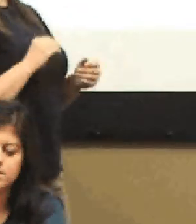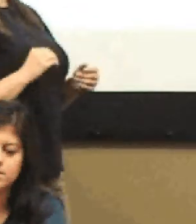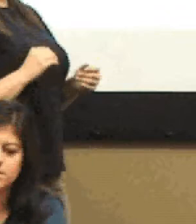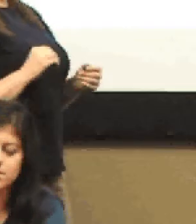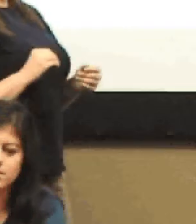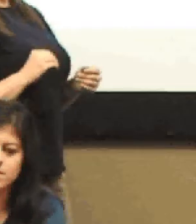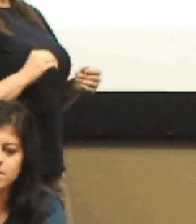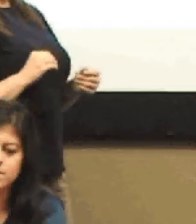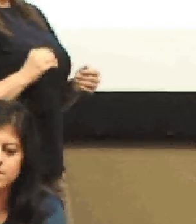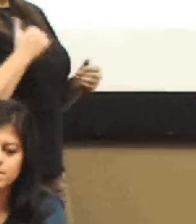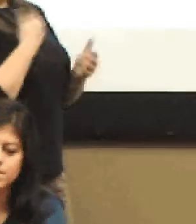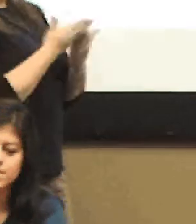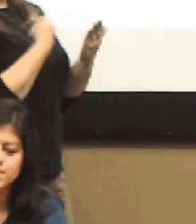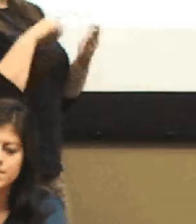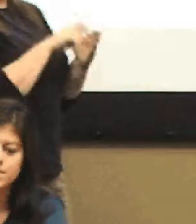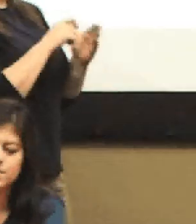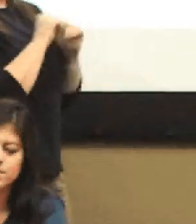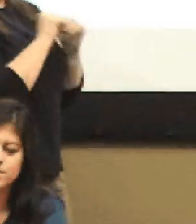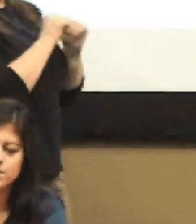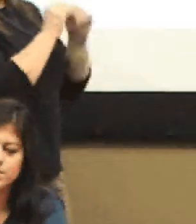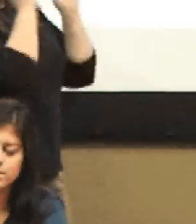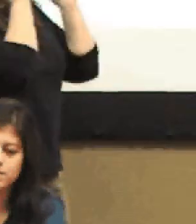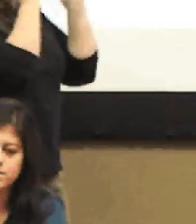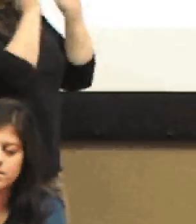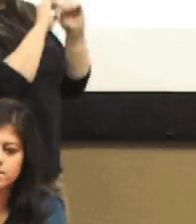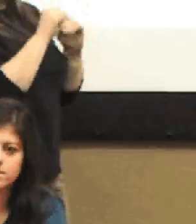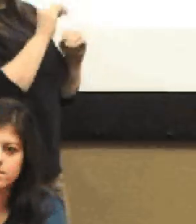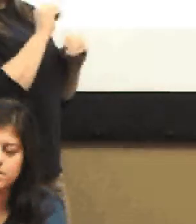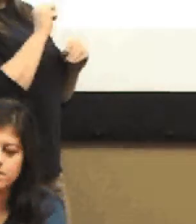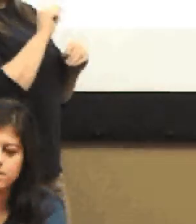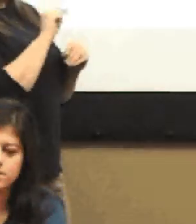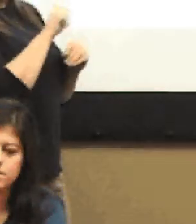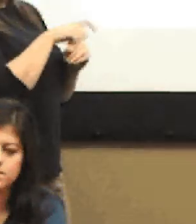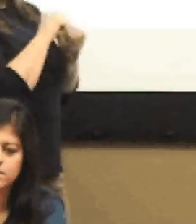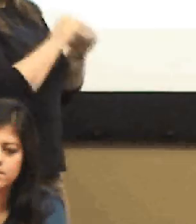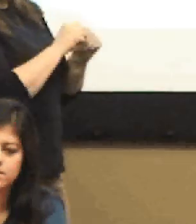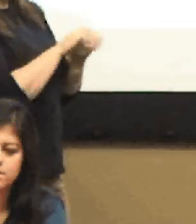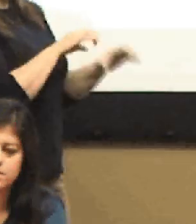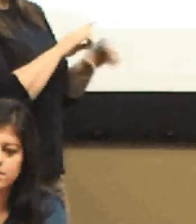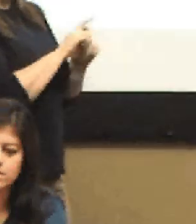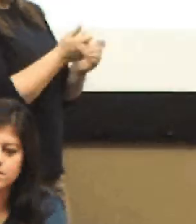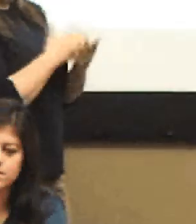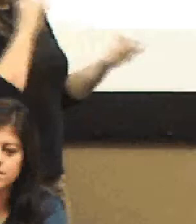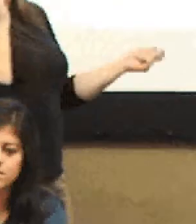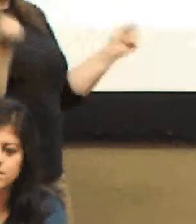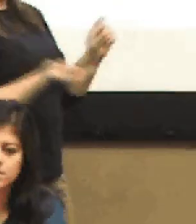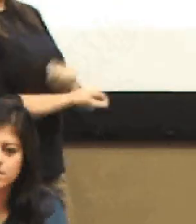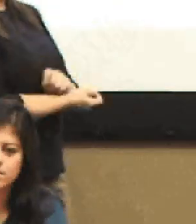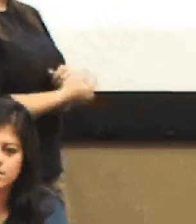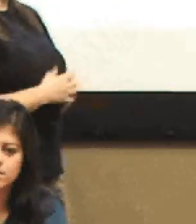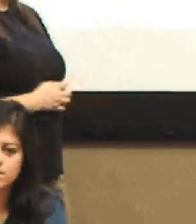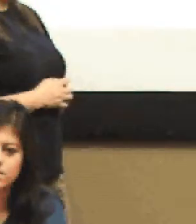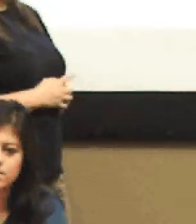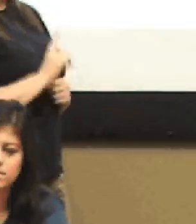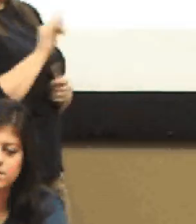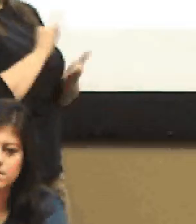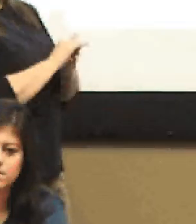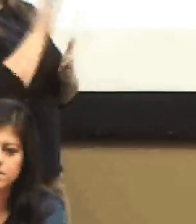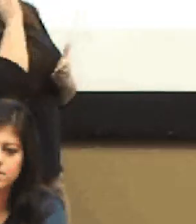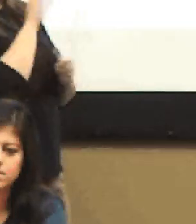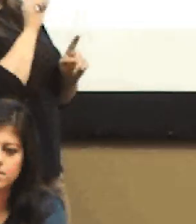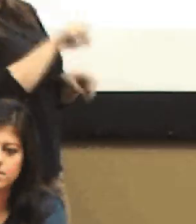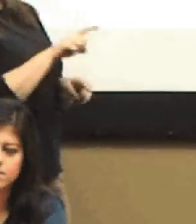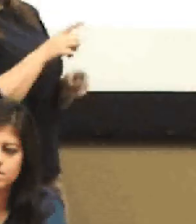so there's things we have to keep teaching that journalists need to keep doing, but everything has changed. And where that's all going